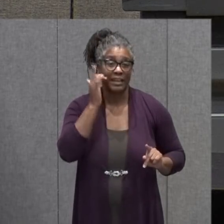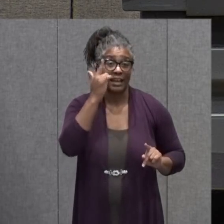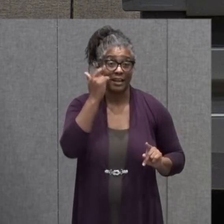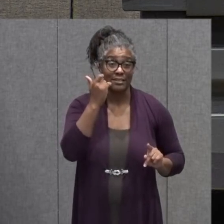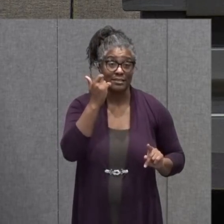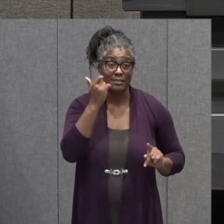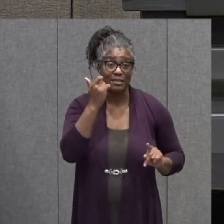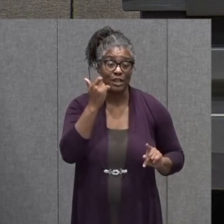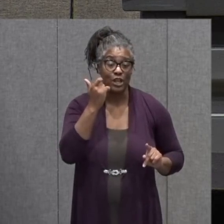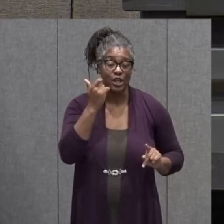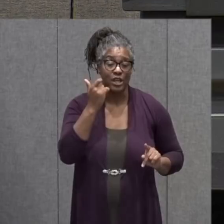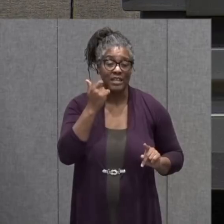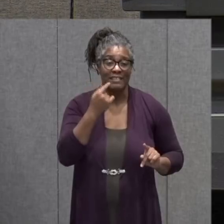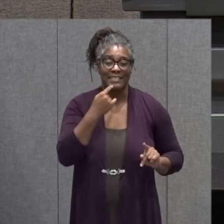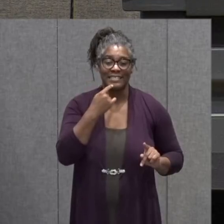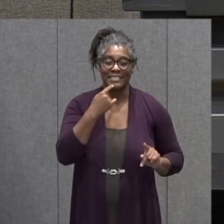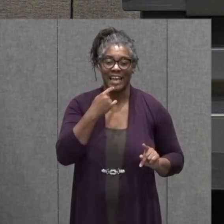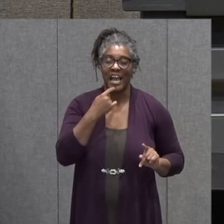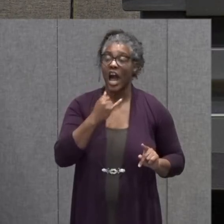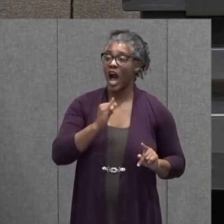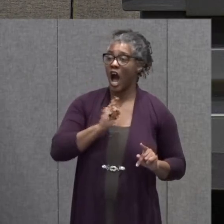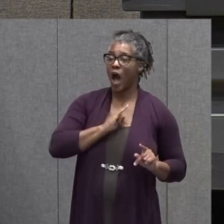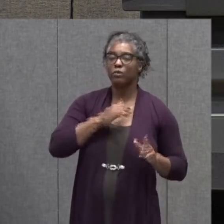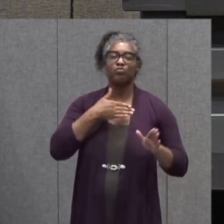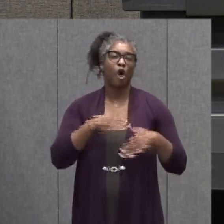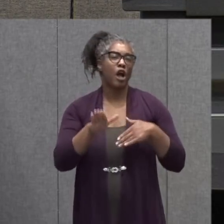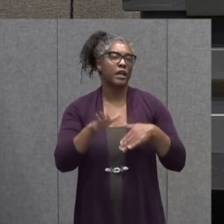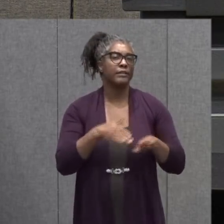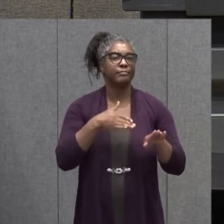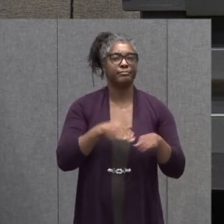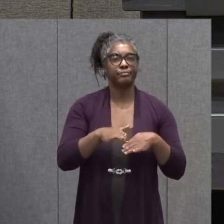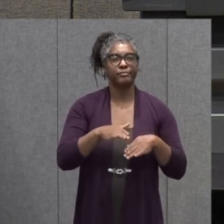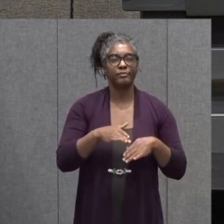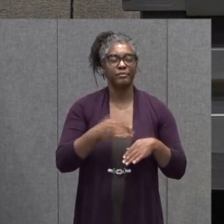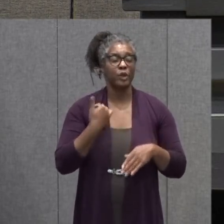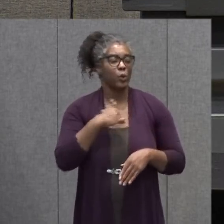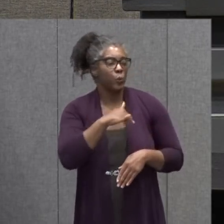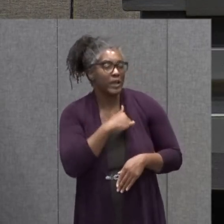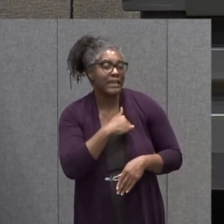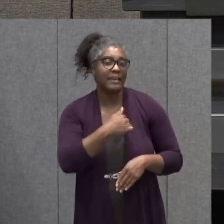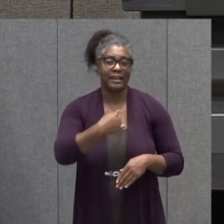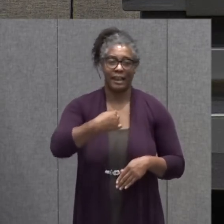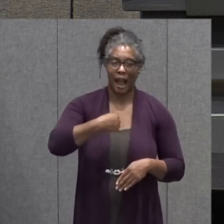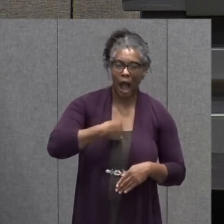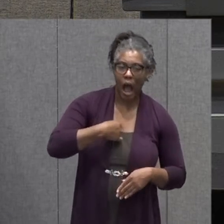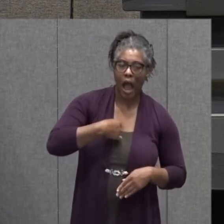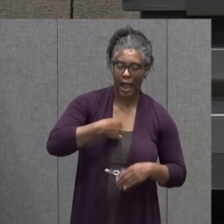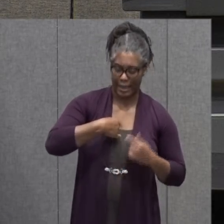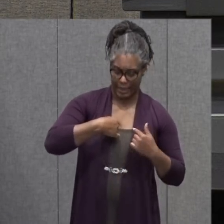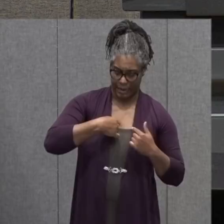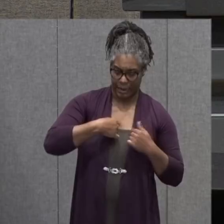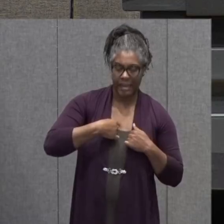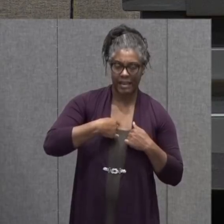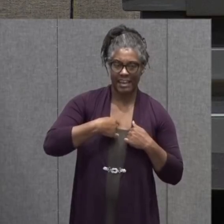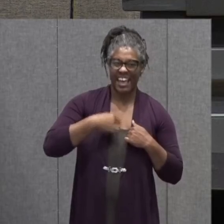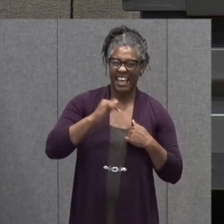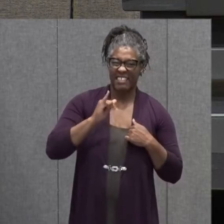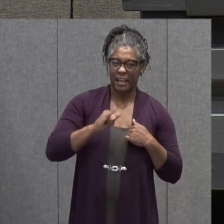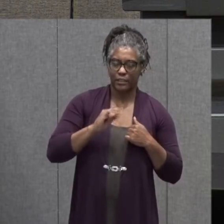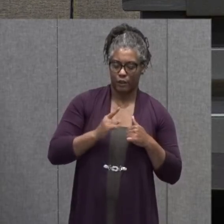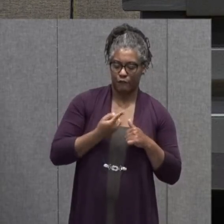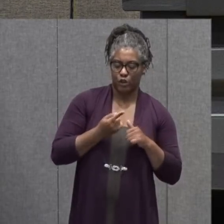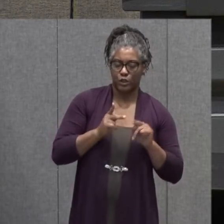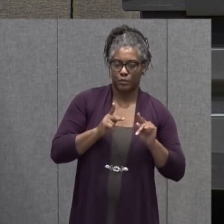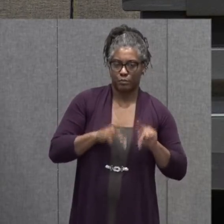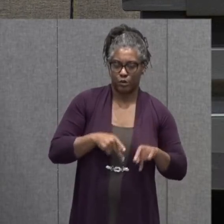I walked along and blah, blah, blah, and we and I, and you hear some of those first person pronouns in the